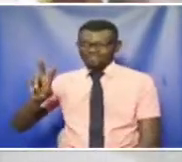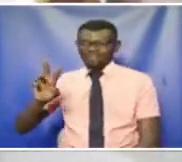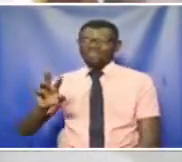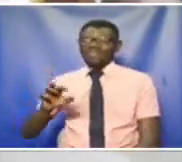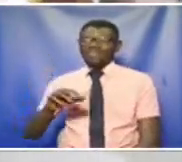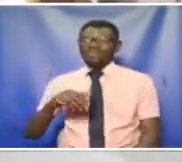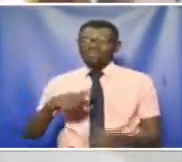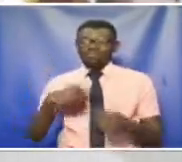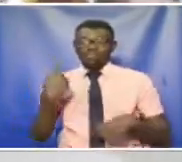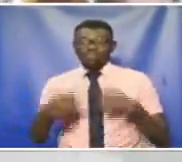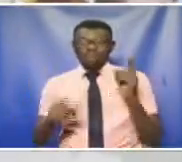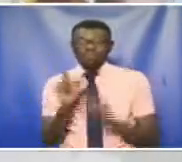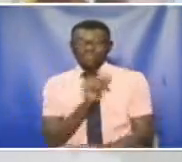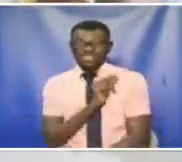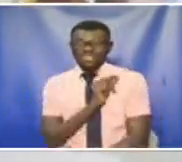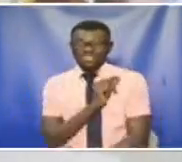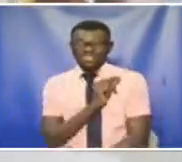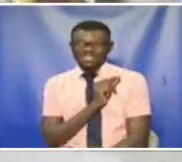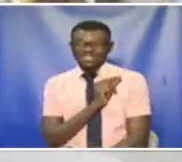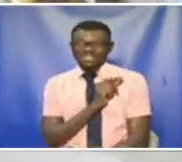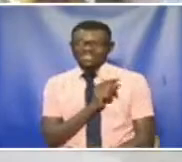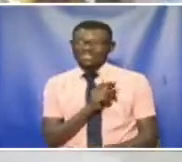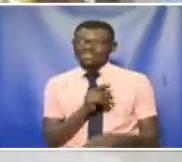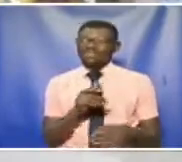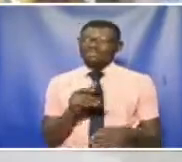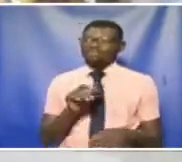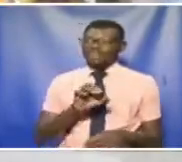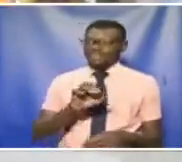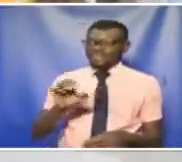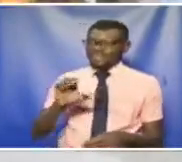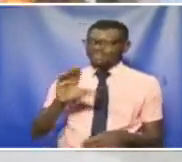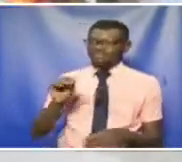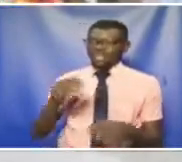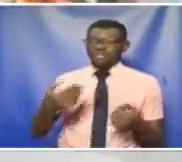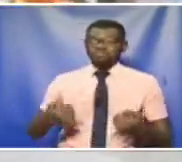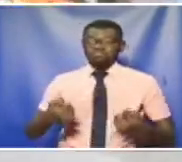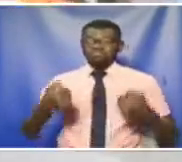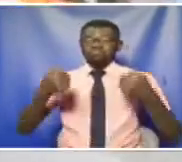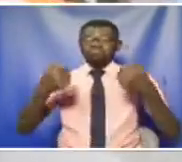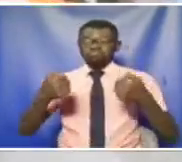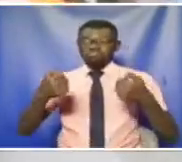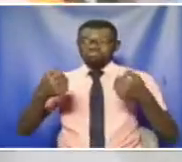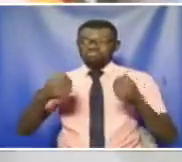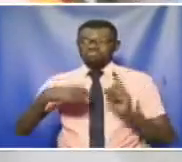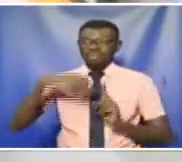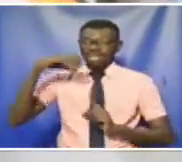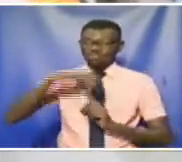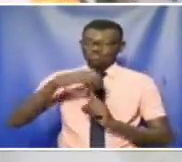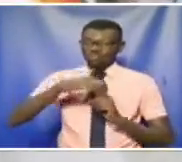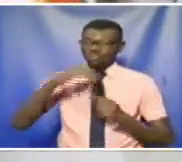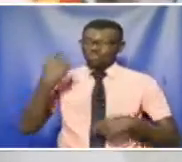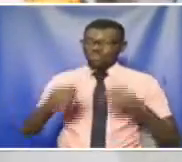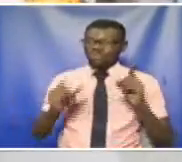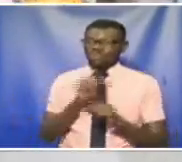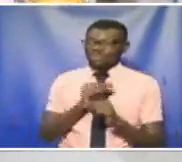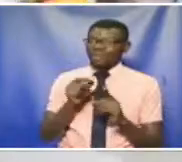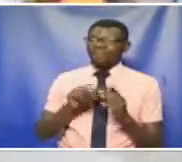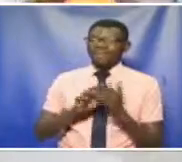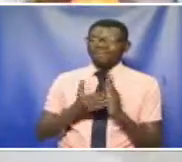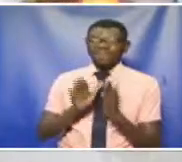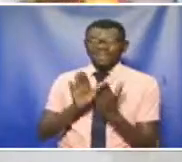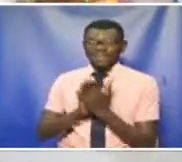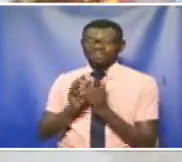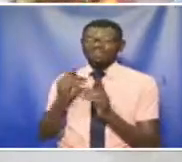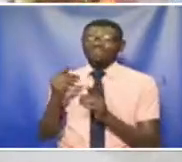hands on the king of classic trophy, winning this year's championship, and he will retain that until the